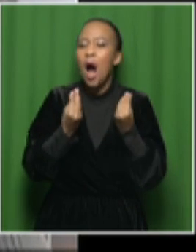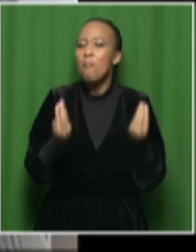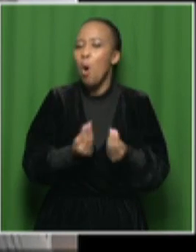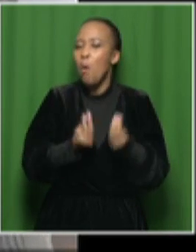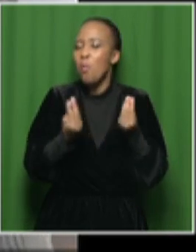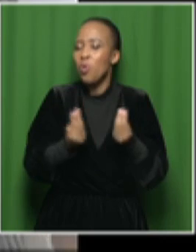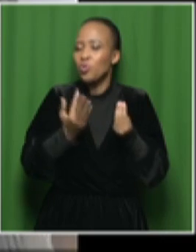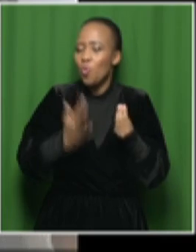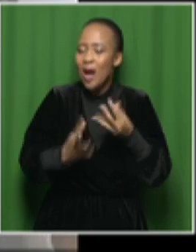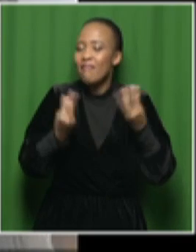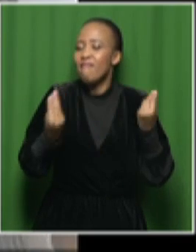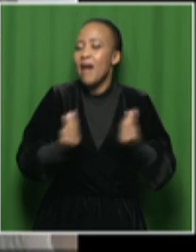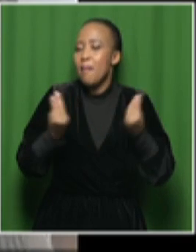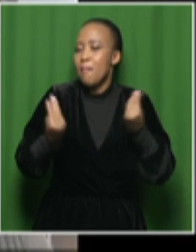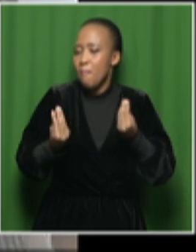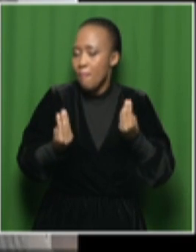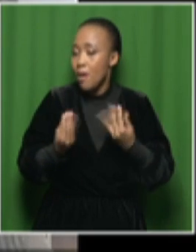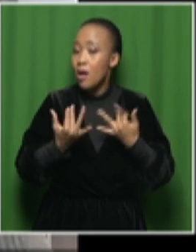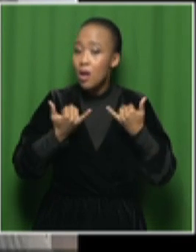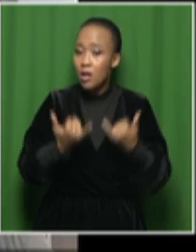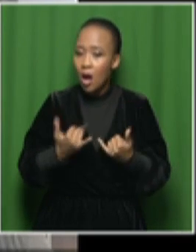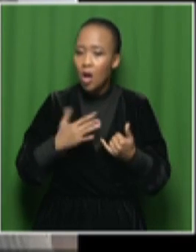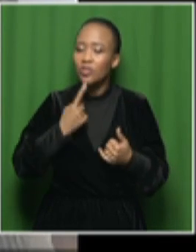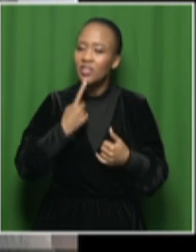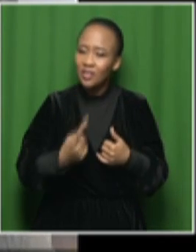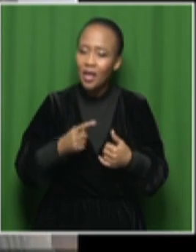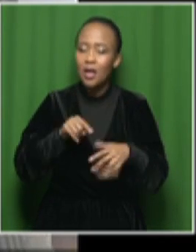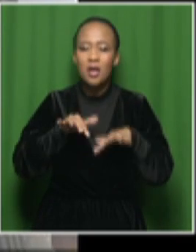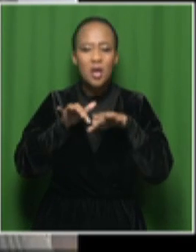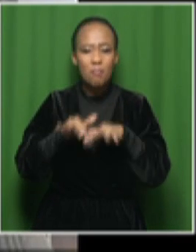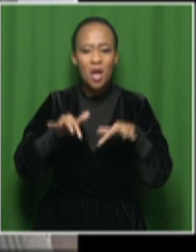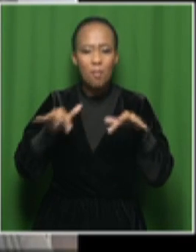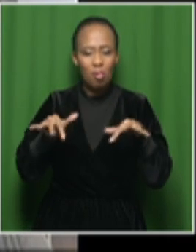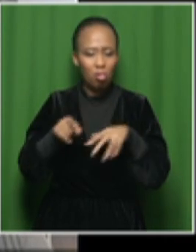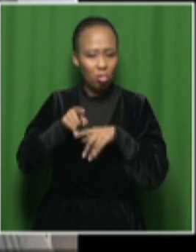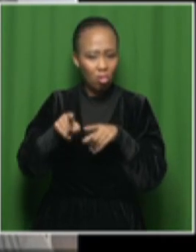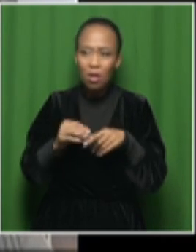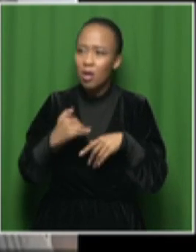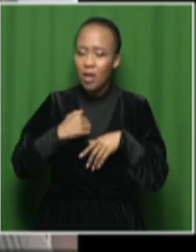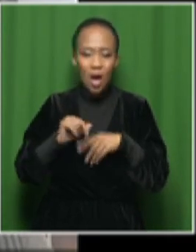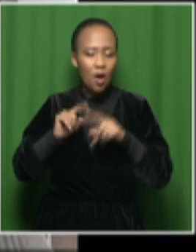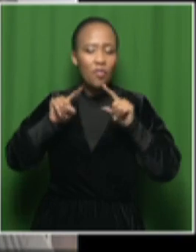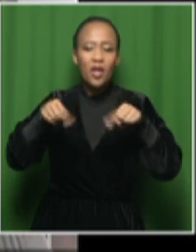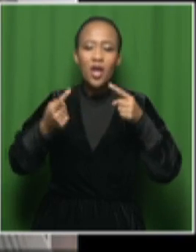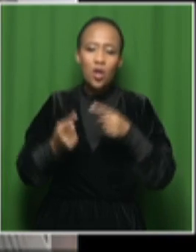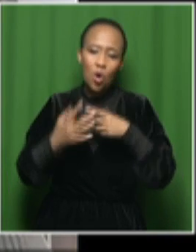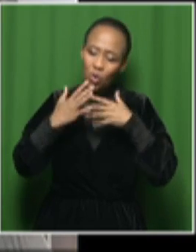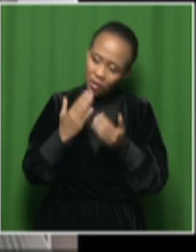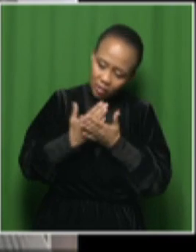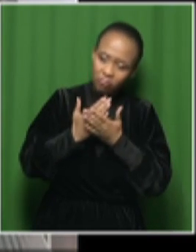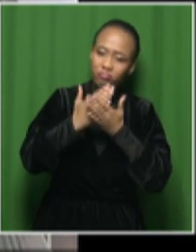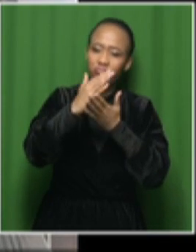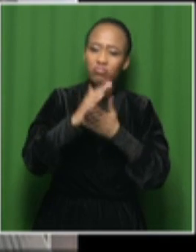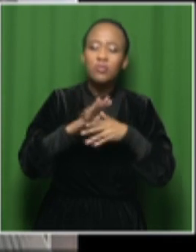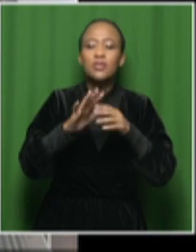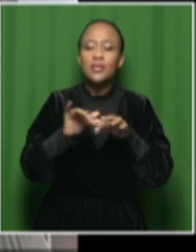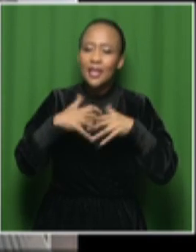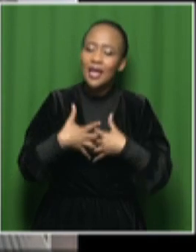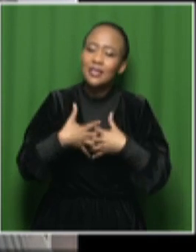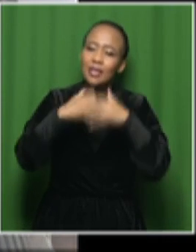to you and to the establishment they are irrational. Don't think that they cannot overthrow the establishment. They can succeed in overthrowing